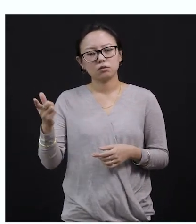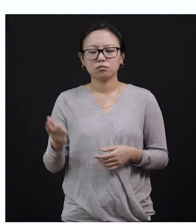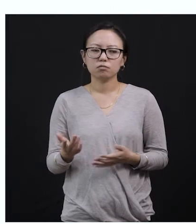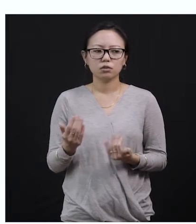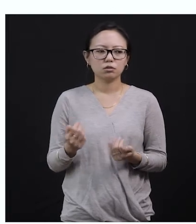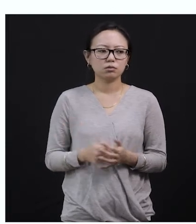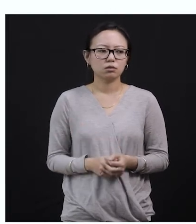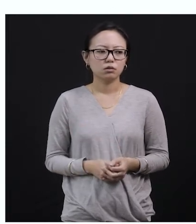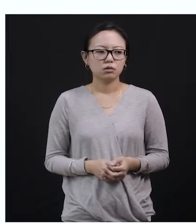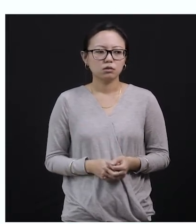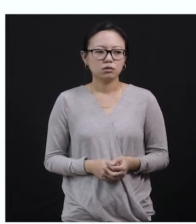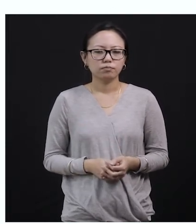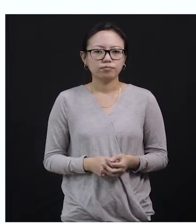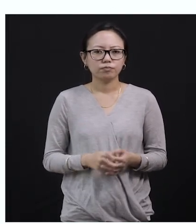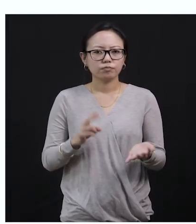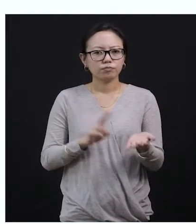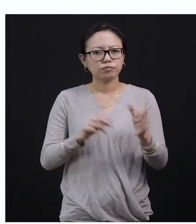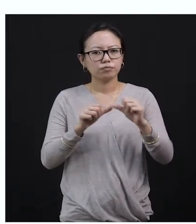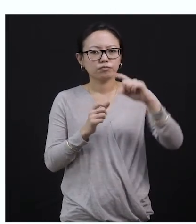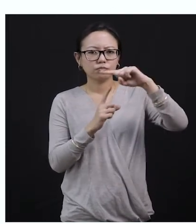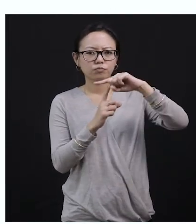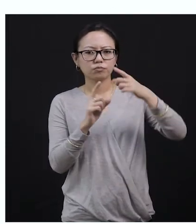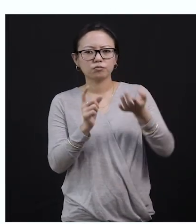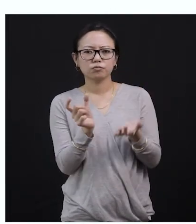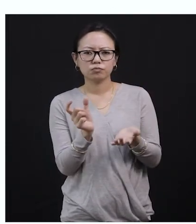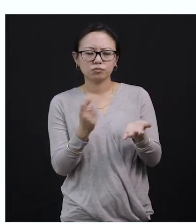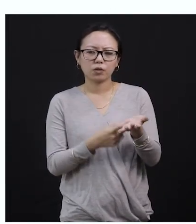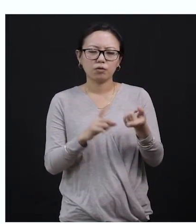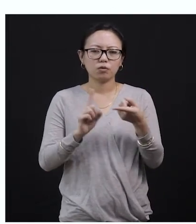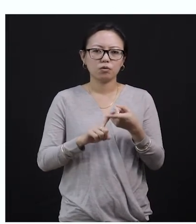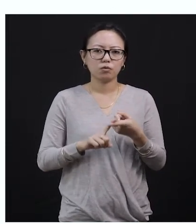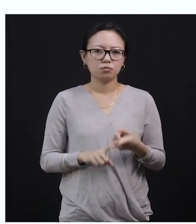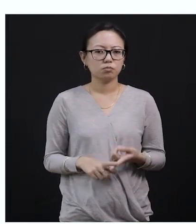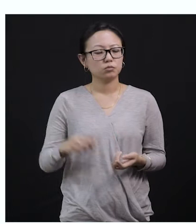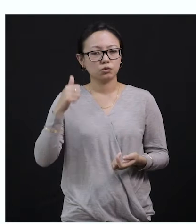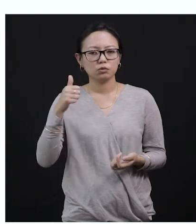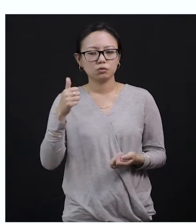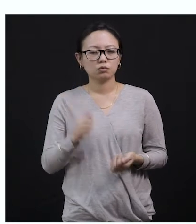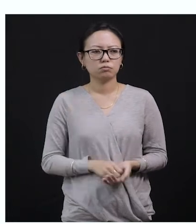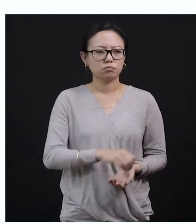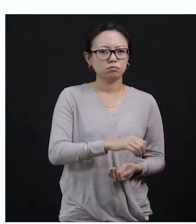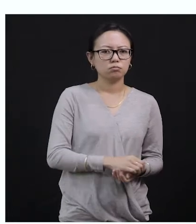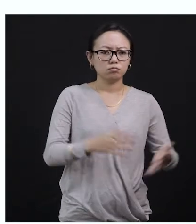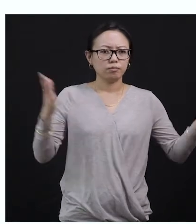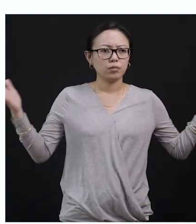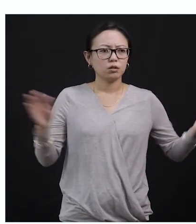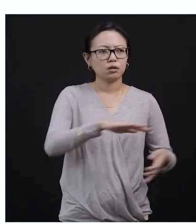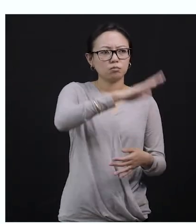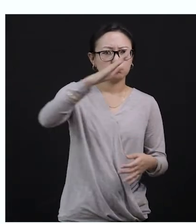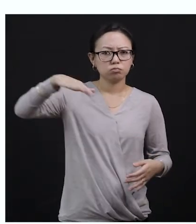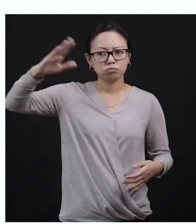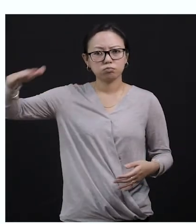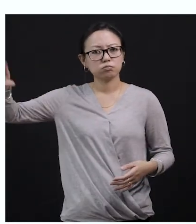a good nature. They had many hills around the Magadha Empire, so it protected them, okay, of